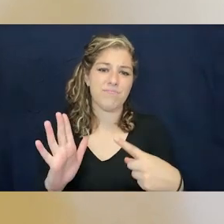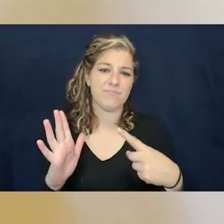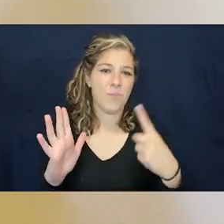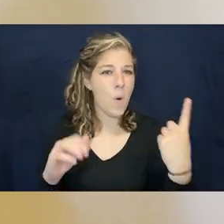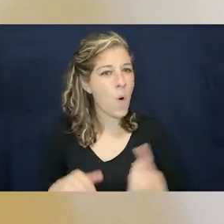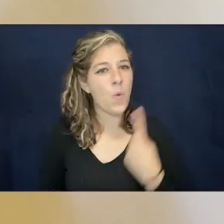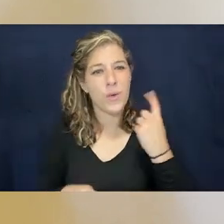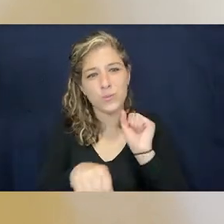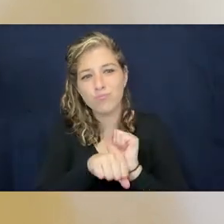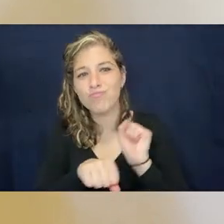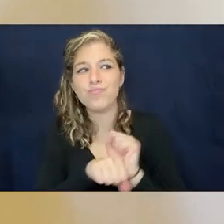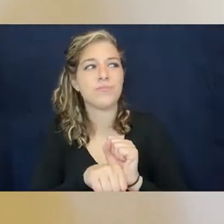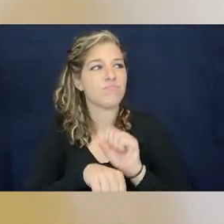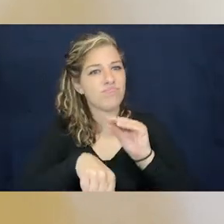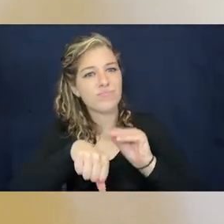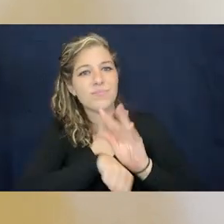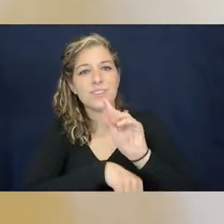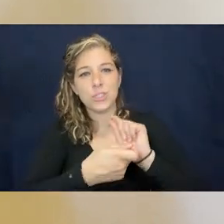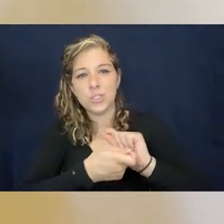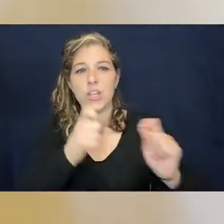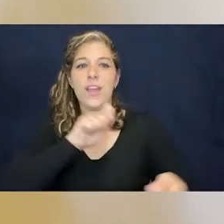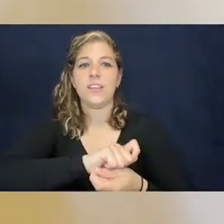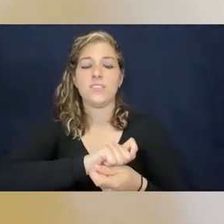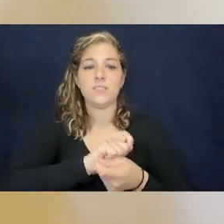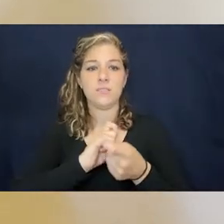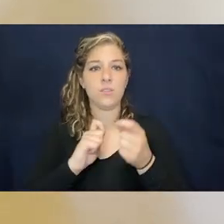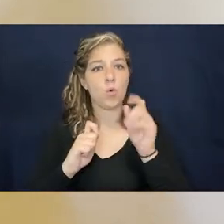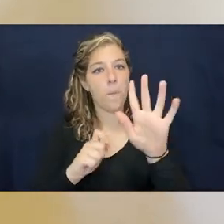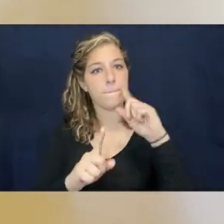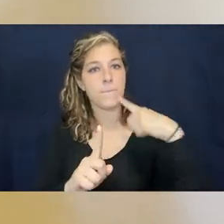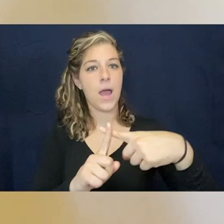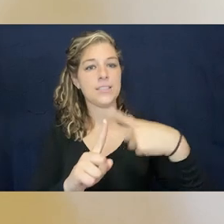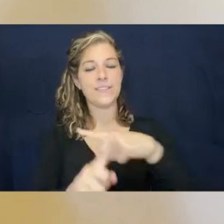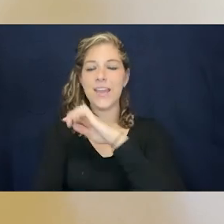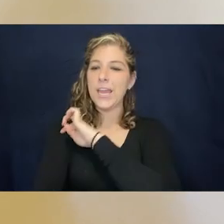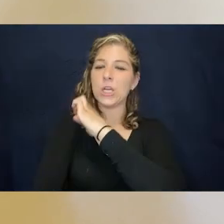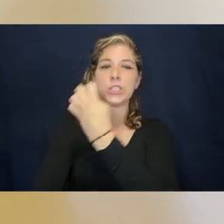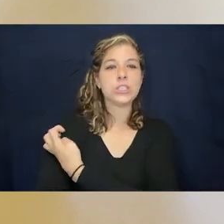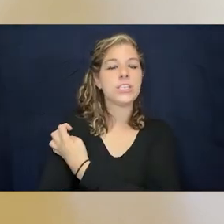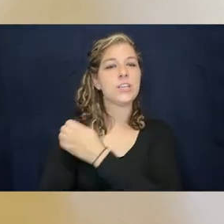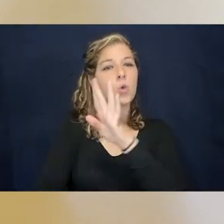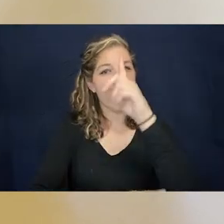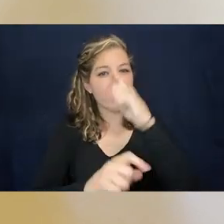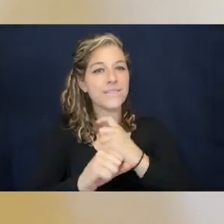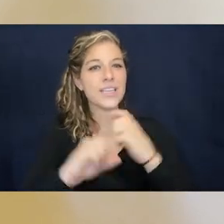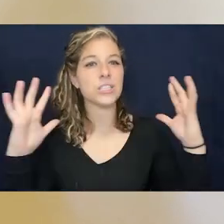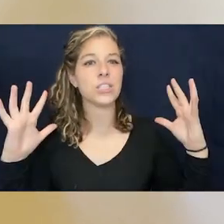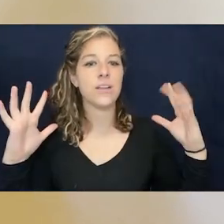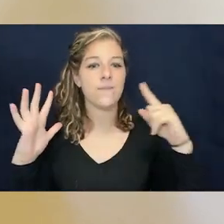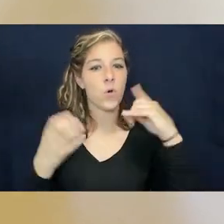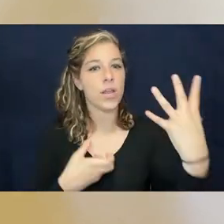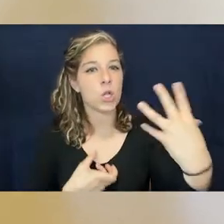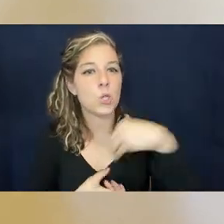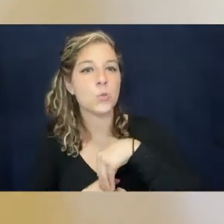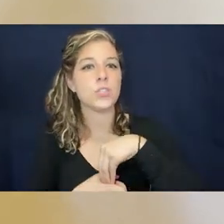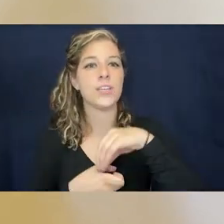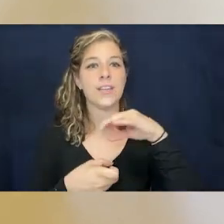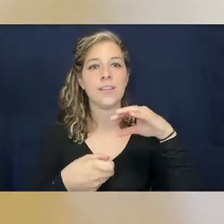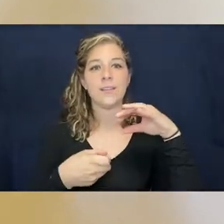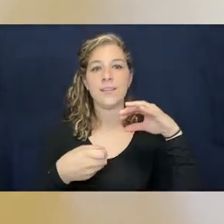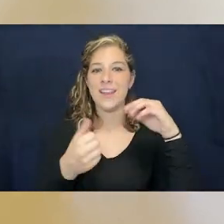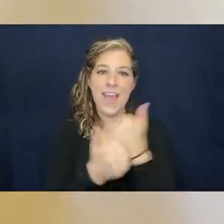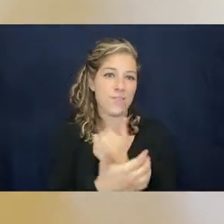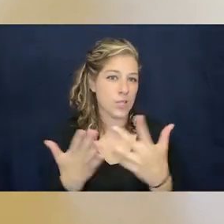example, always working on change. You bring your positive energy and your vision for